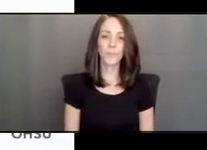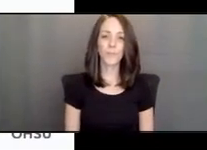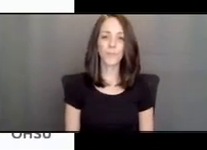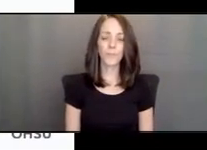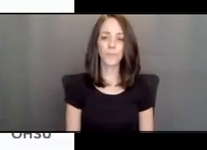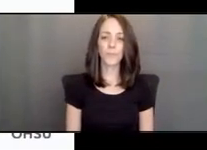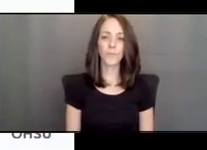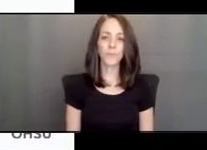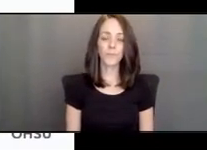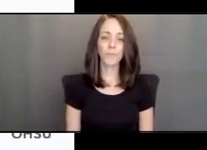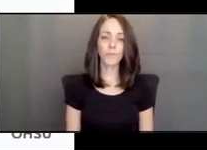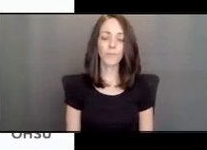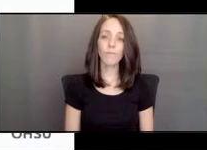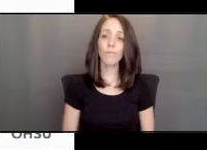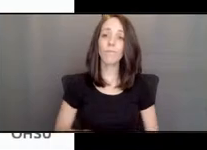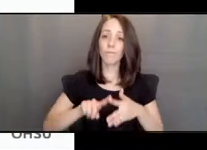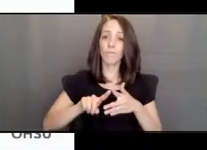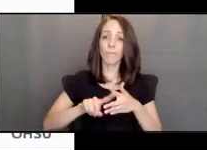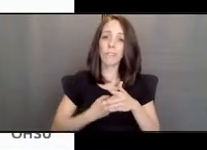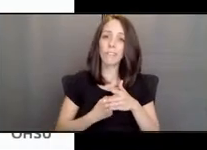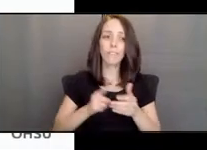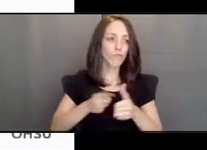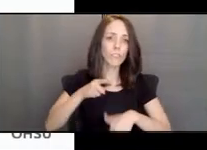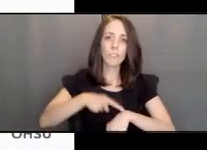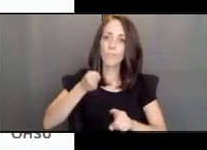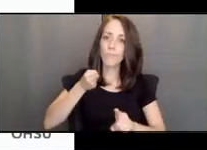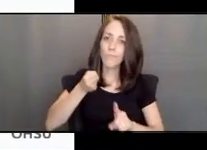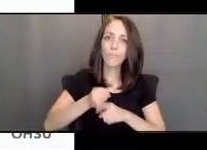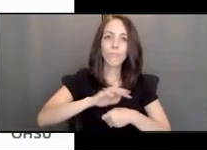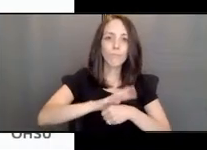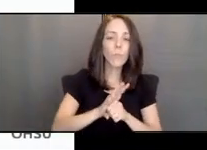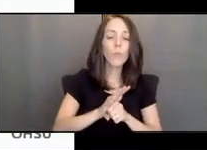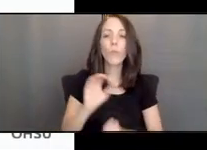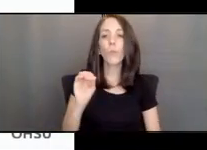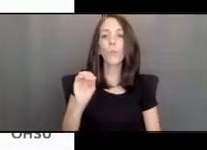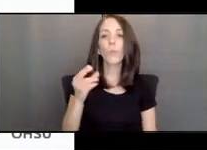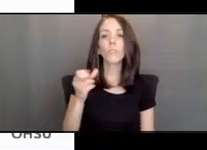At the beginning of the pandemic, OHSU's revenues plunged from